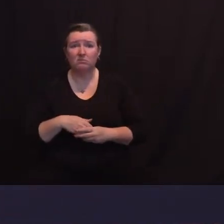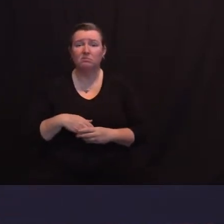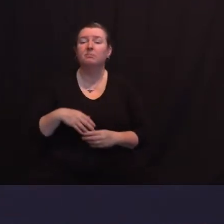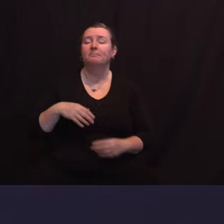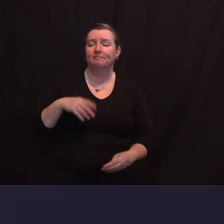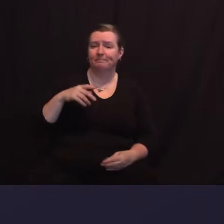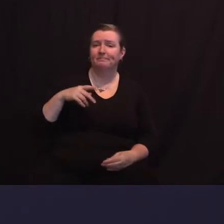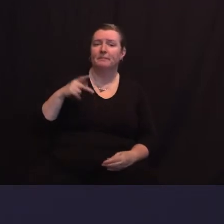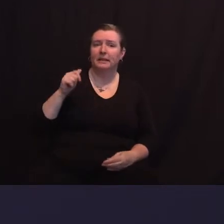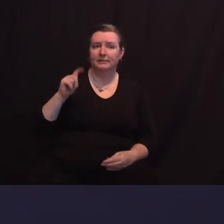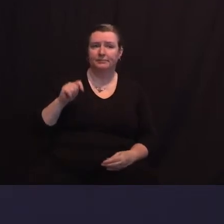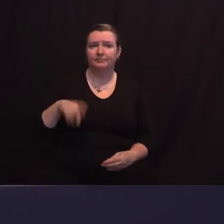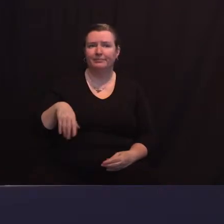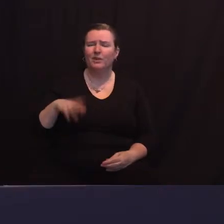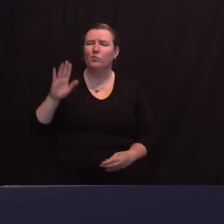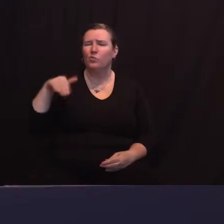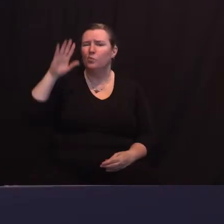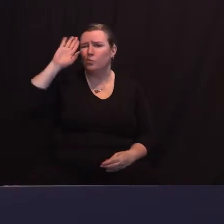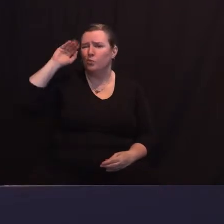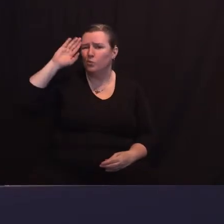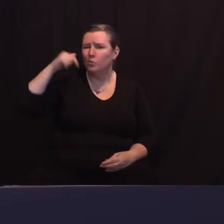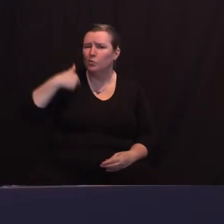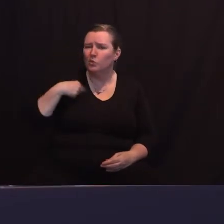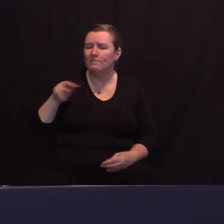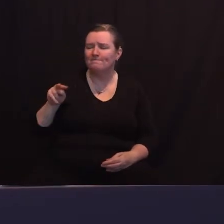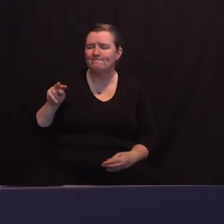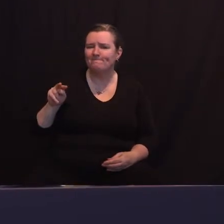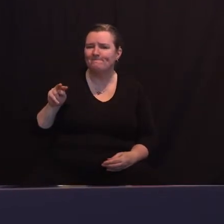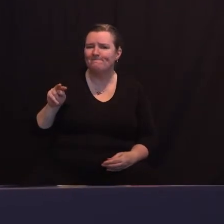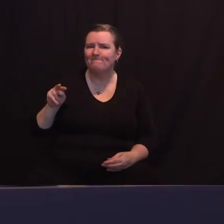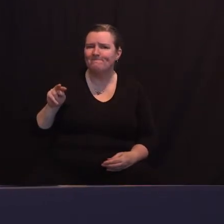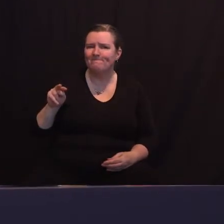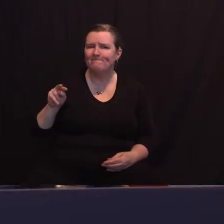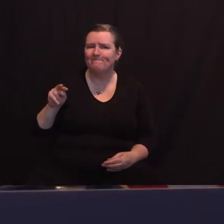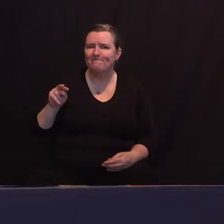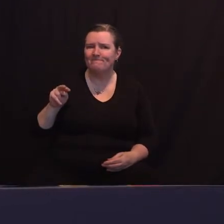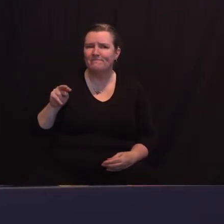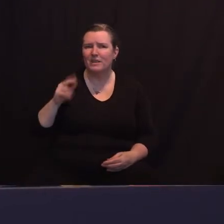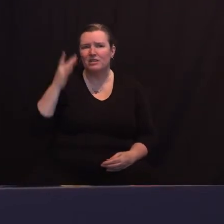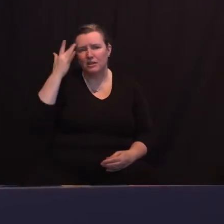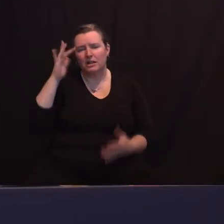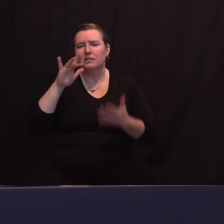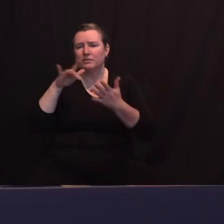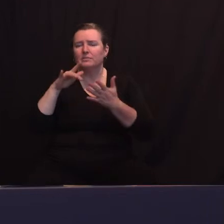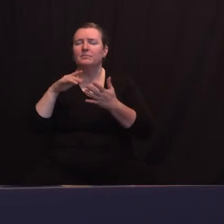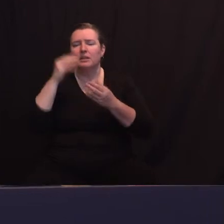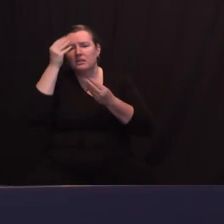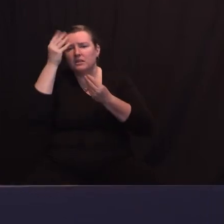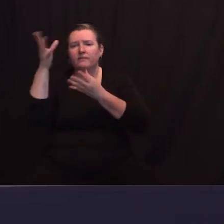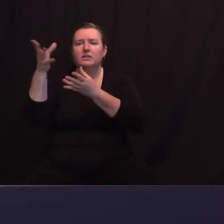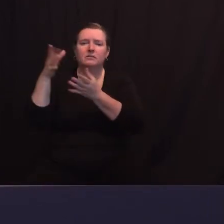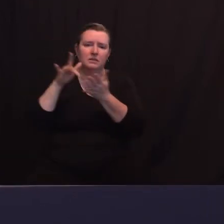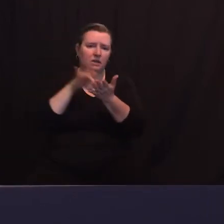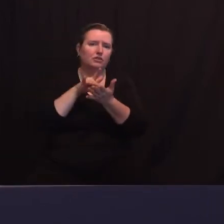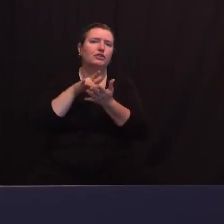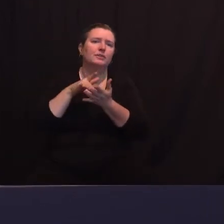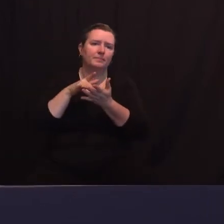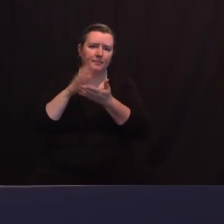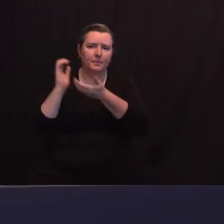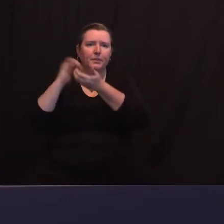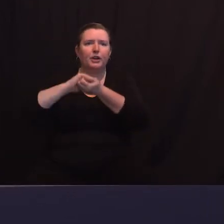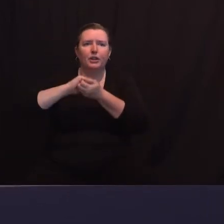we are aware of it. Our Regional Operations Intelligence Center staff, in collaboration with Director Maples'